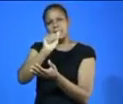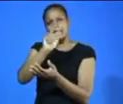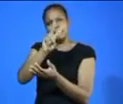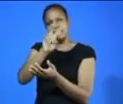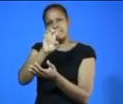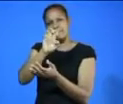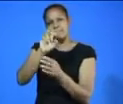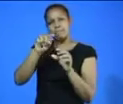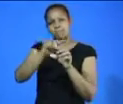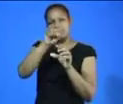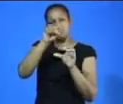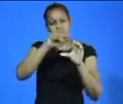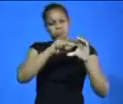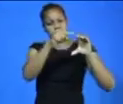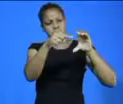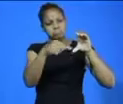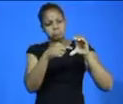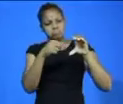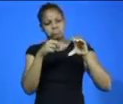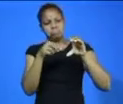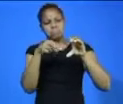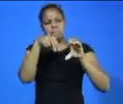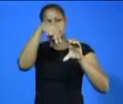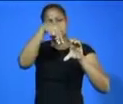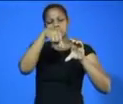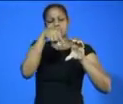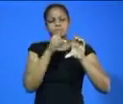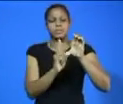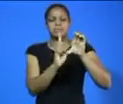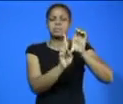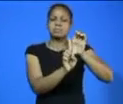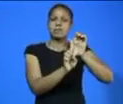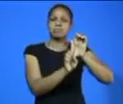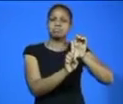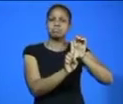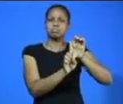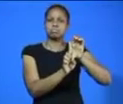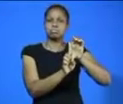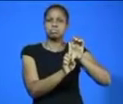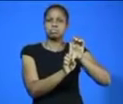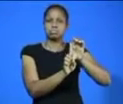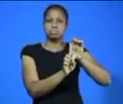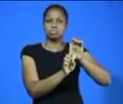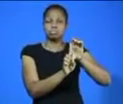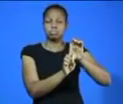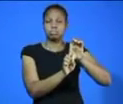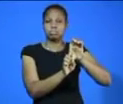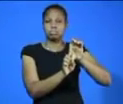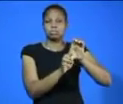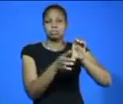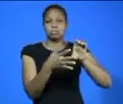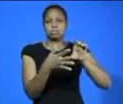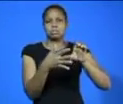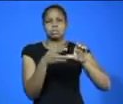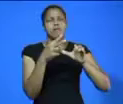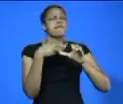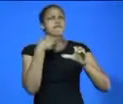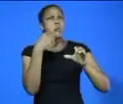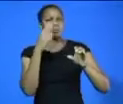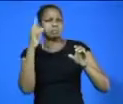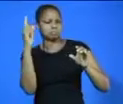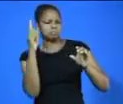there came a voice unto him and said, What doest